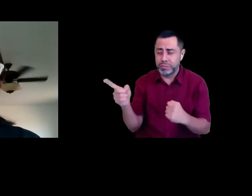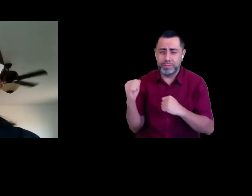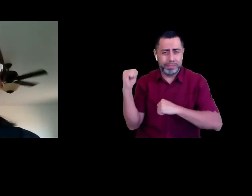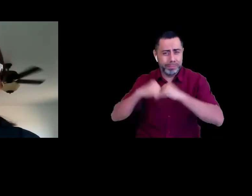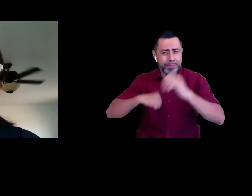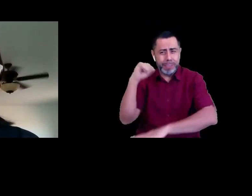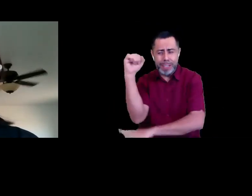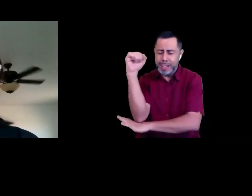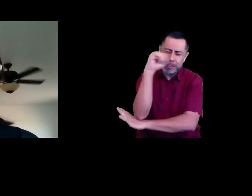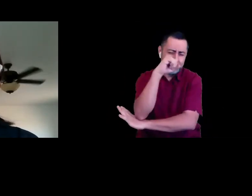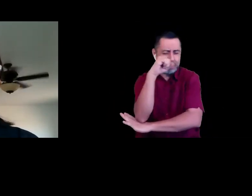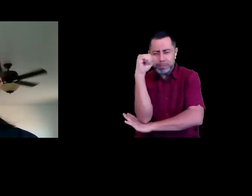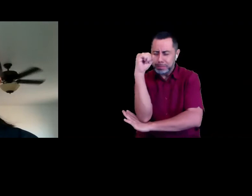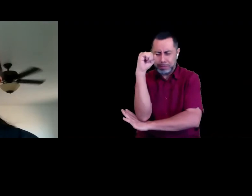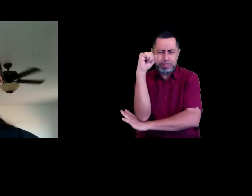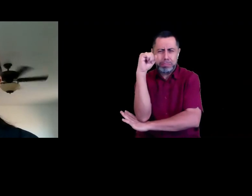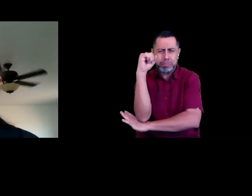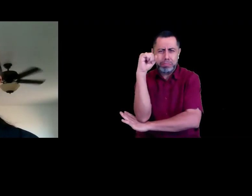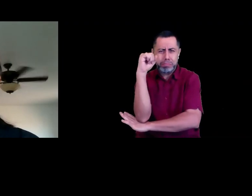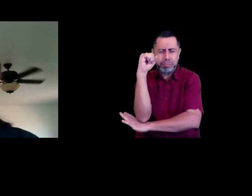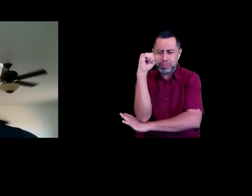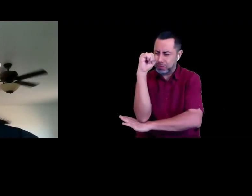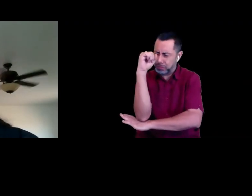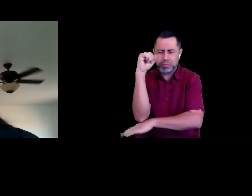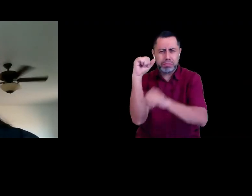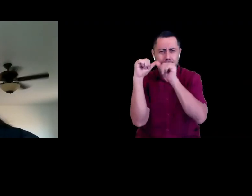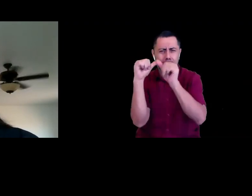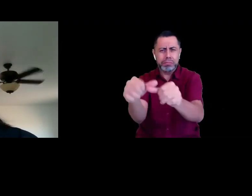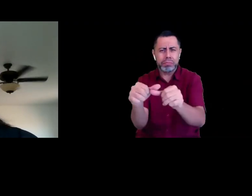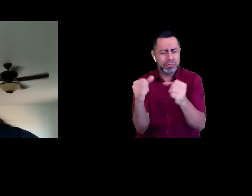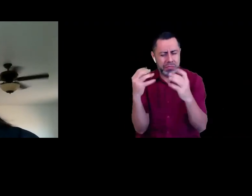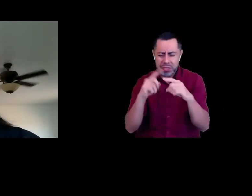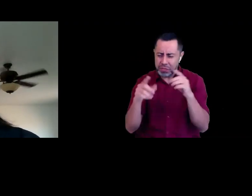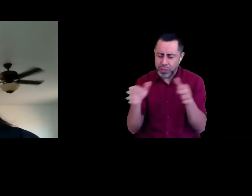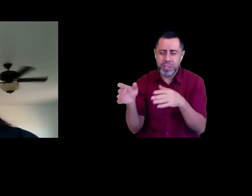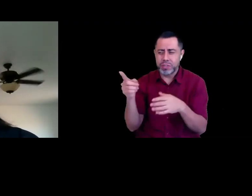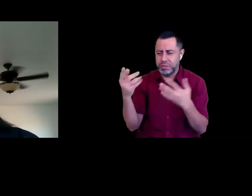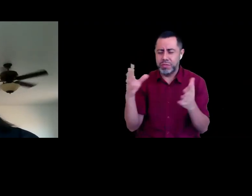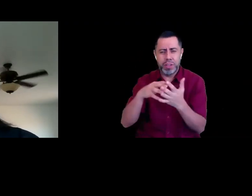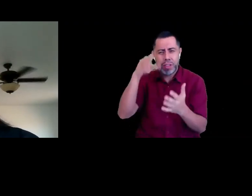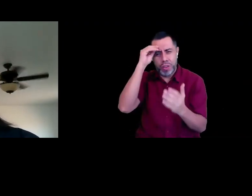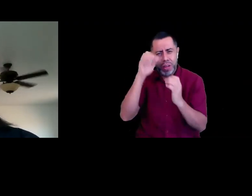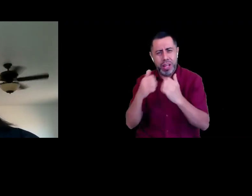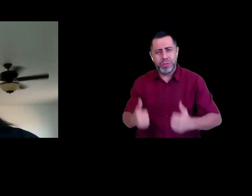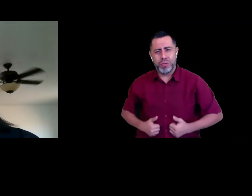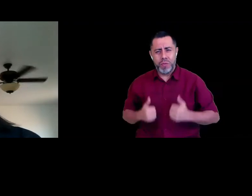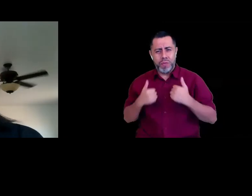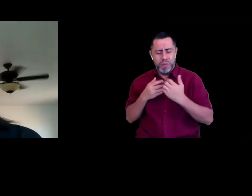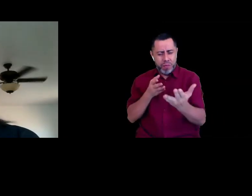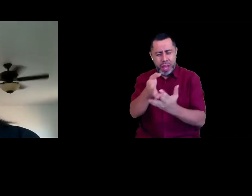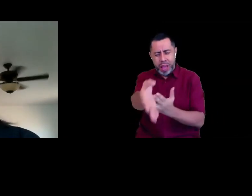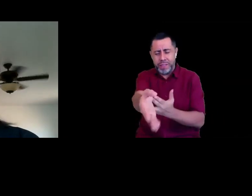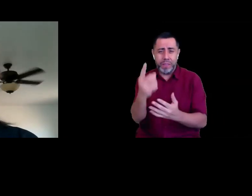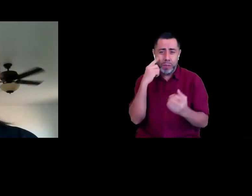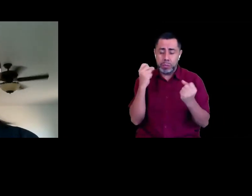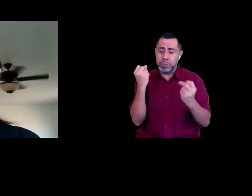They've learned to survive for many, many, many years. So, and they still keep doing